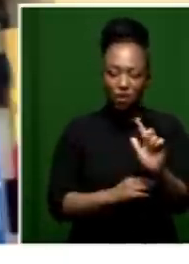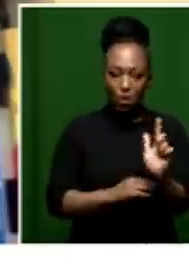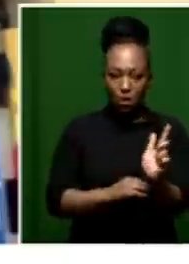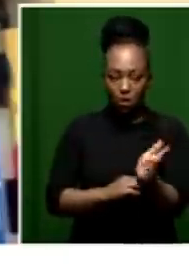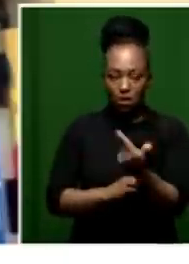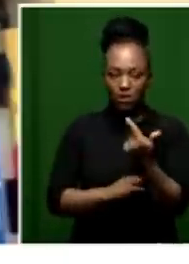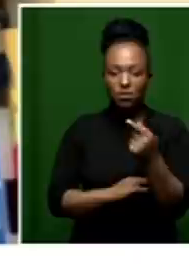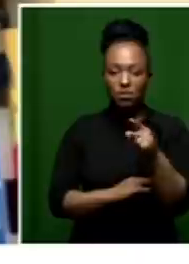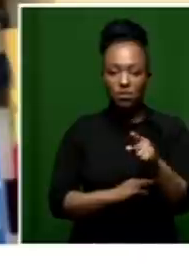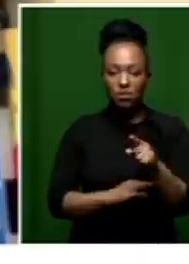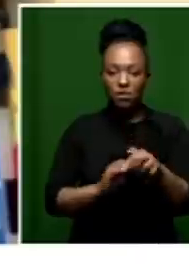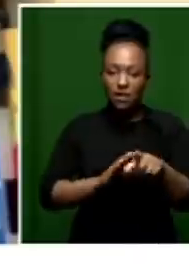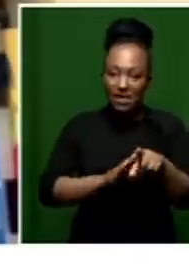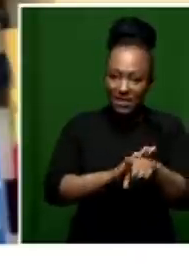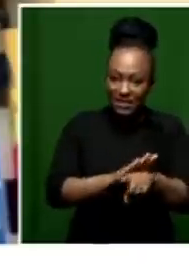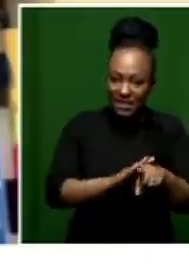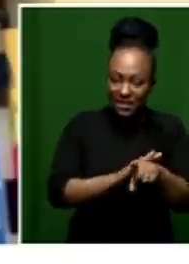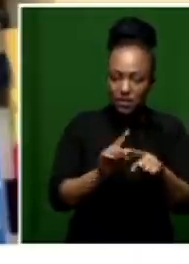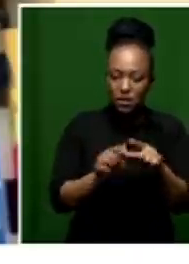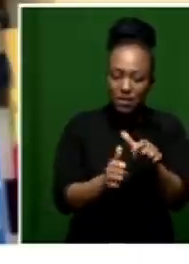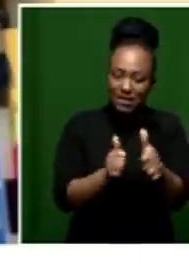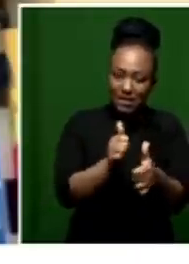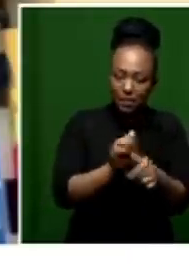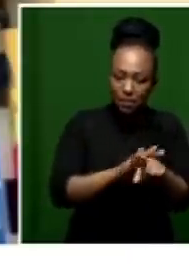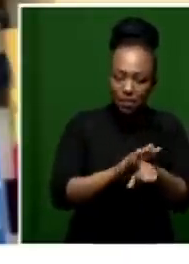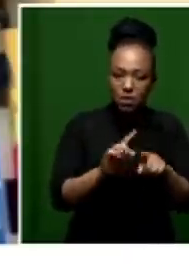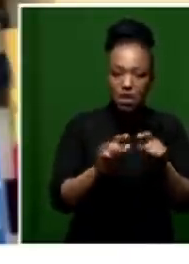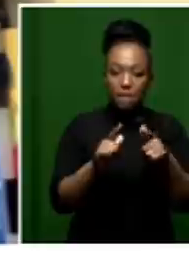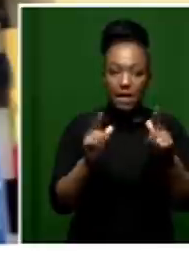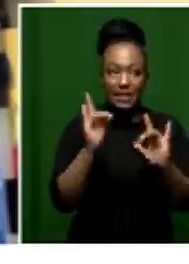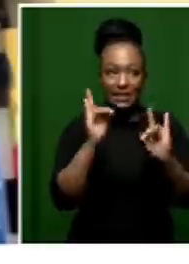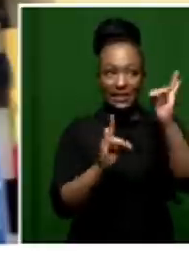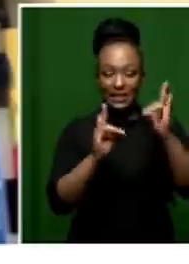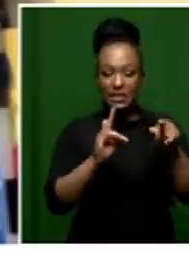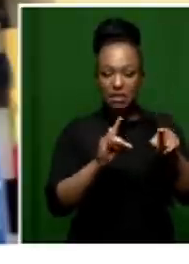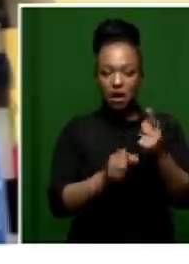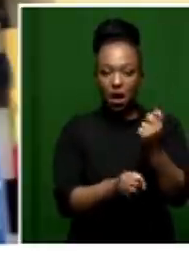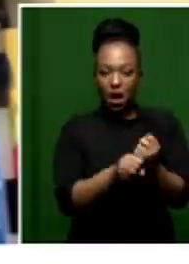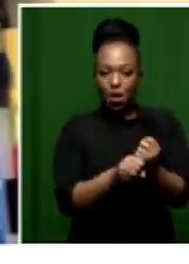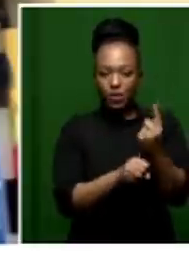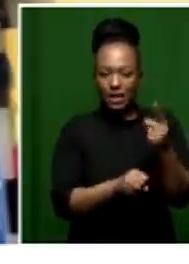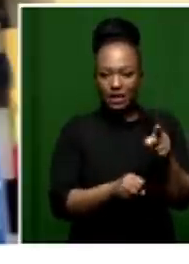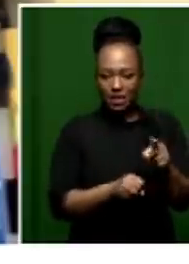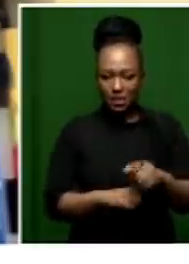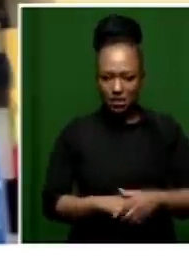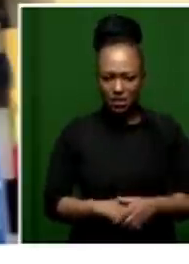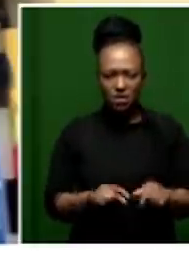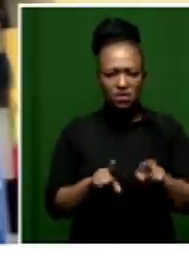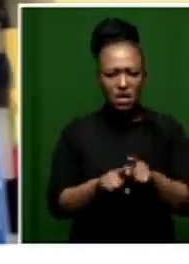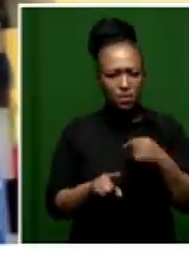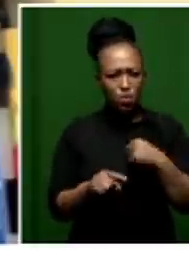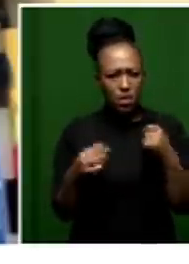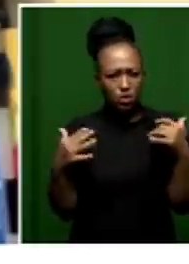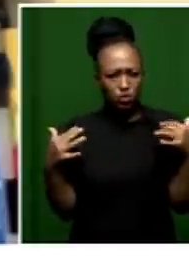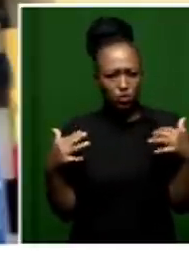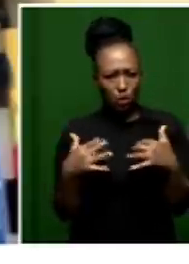different districts and sub-districts and big cities in Gauteng, yeah. And we were even shocked to see